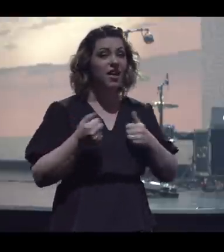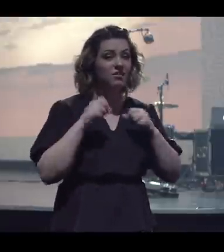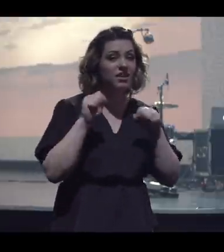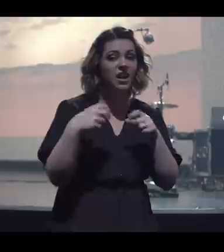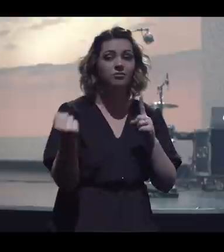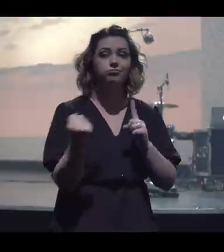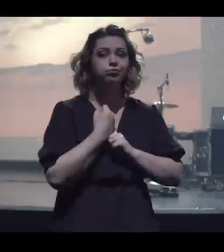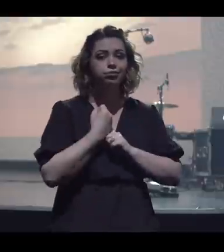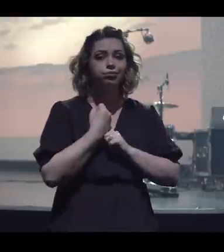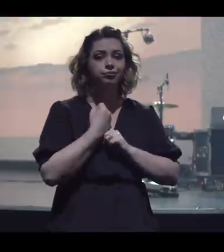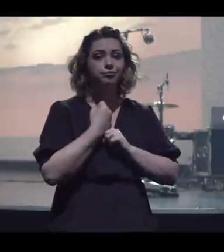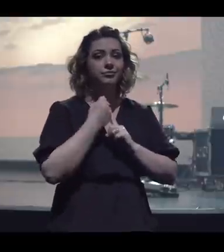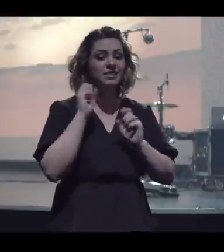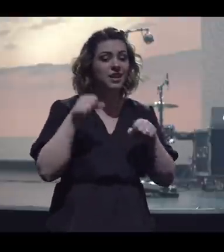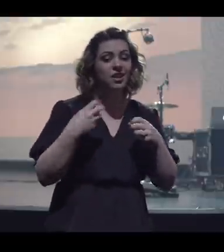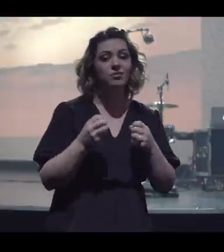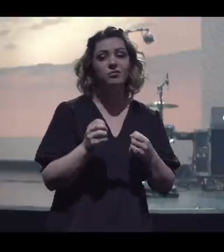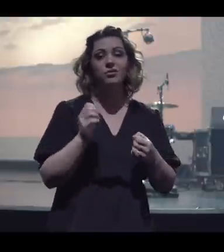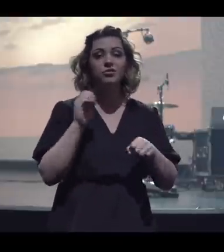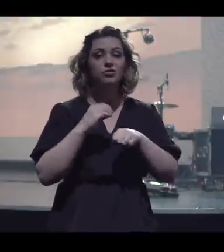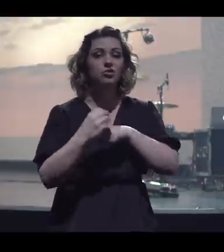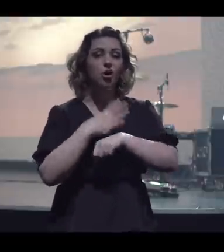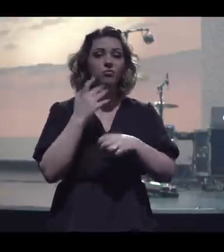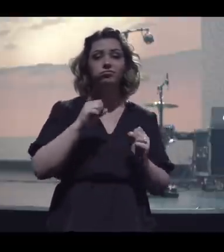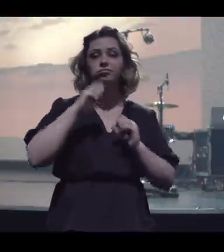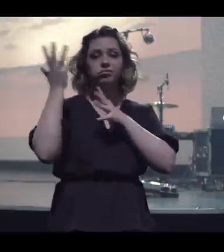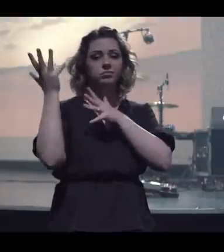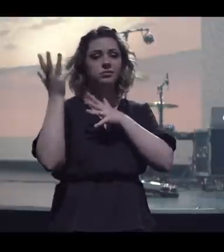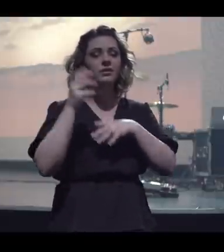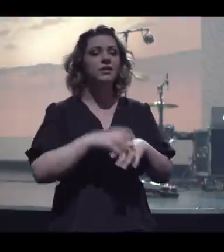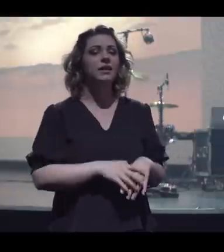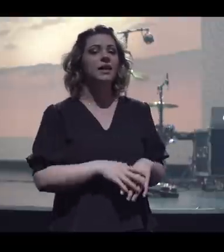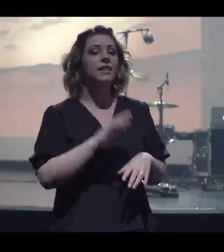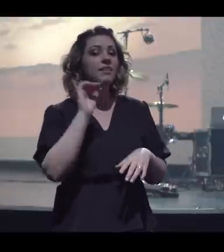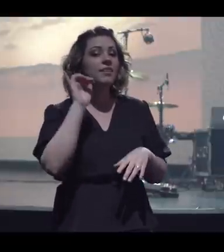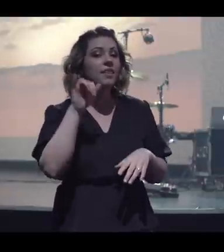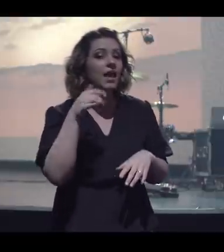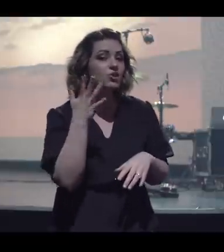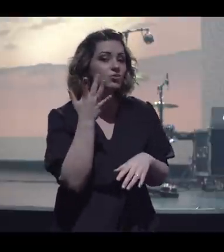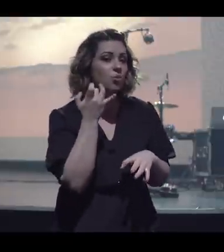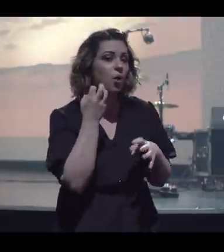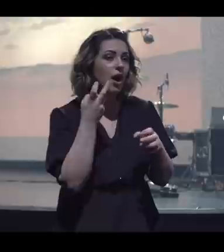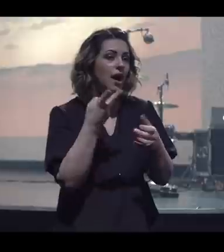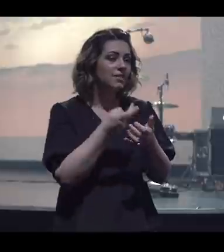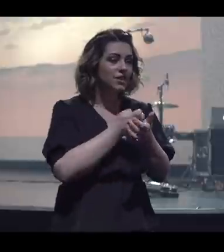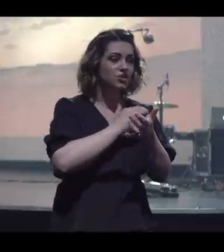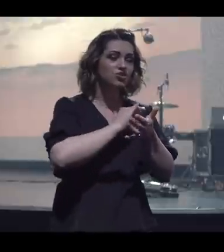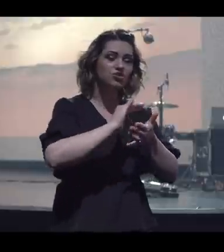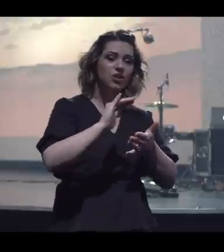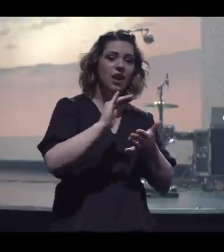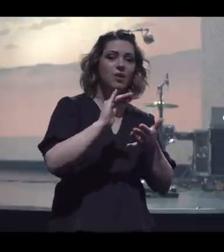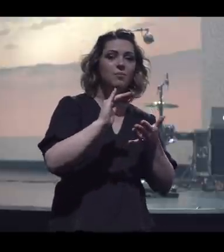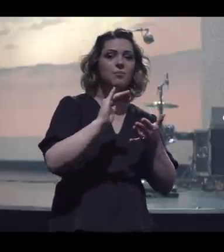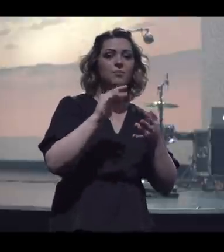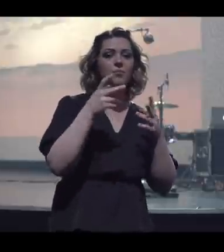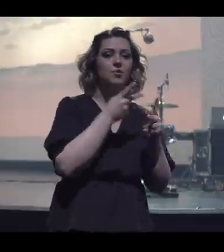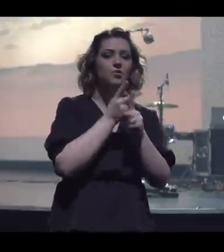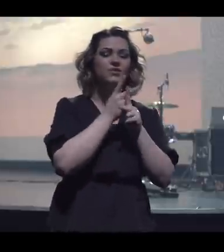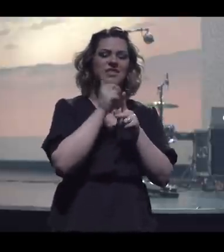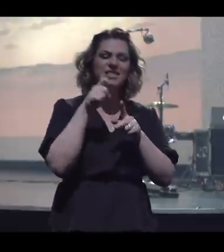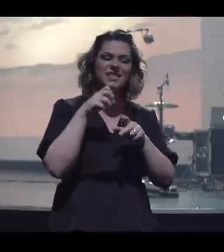storm. And that's why the shepherd has to take such specific care of